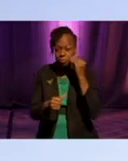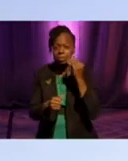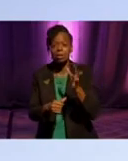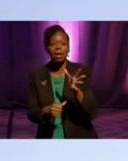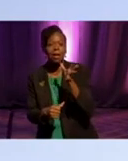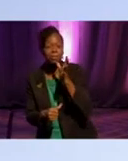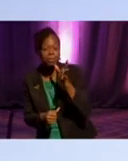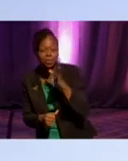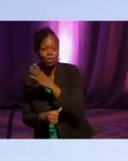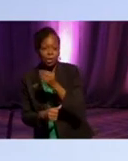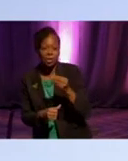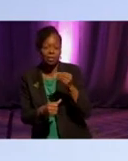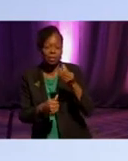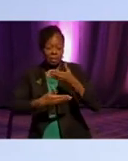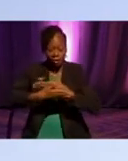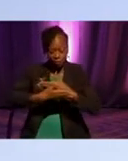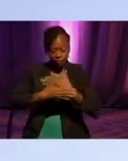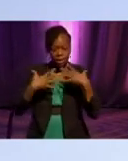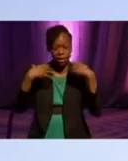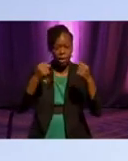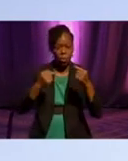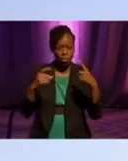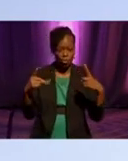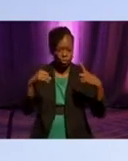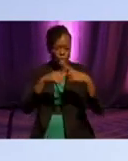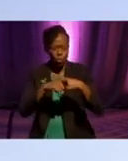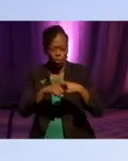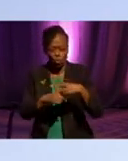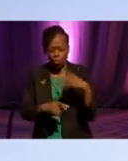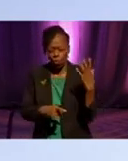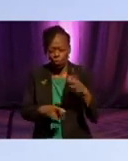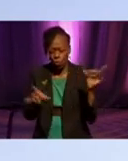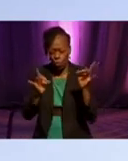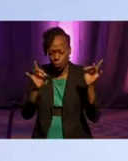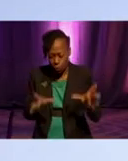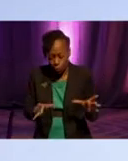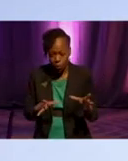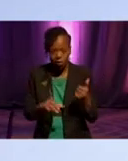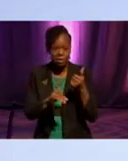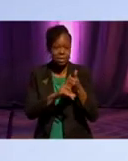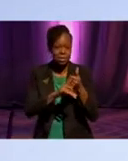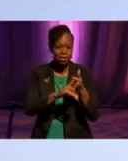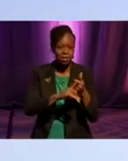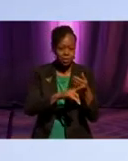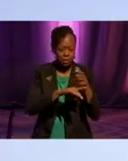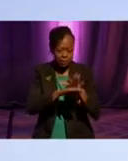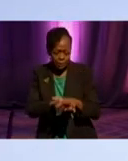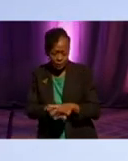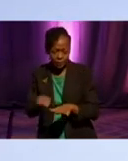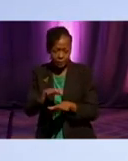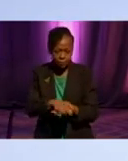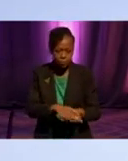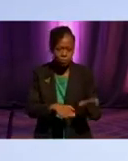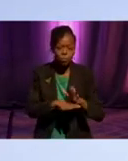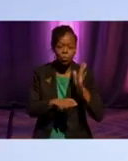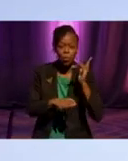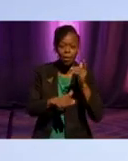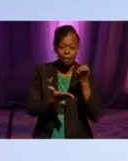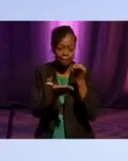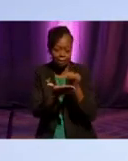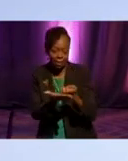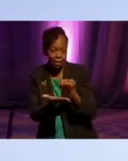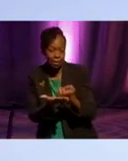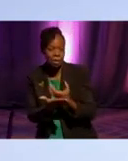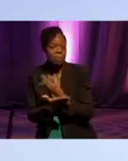and infant health crisis, and one that has been compounded by economics, as well as the health